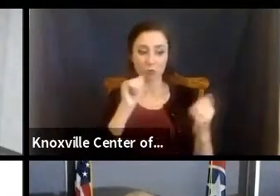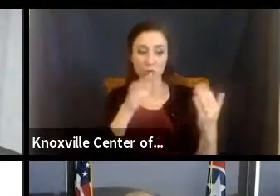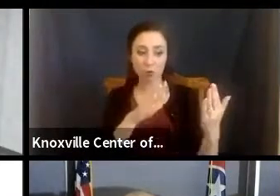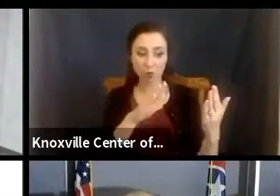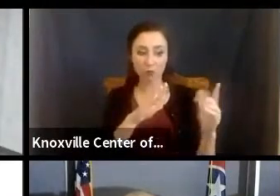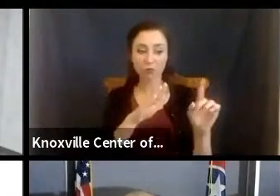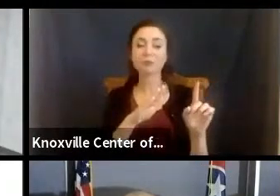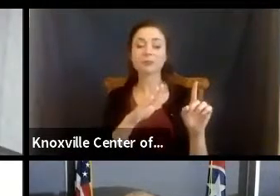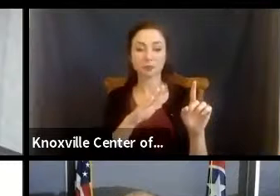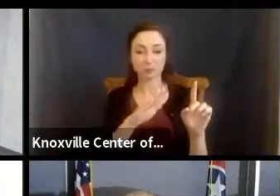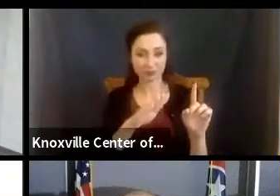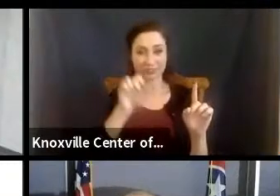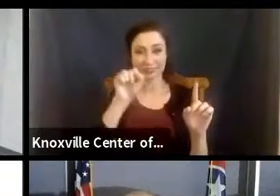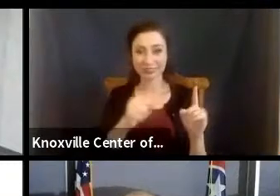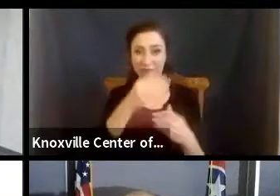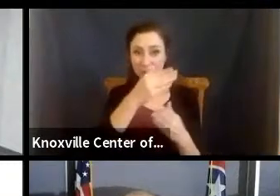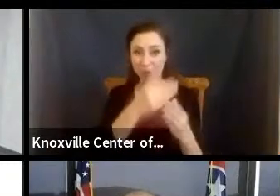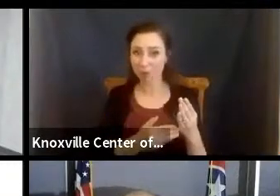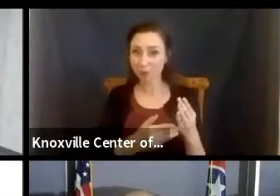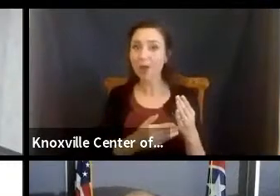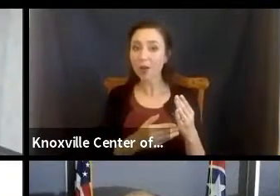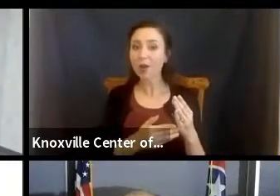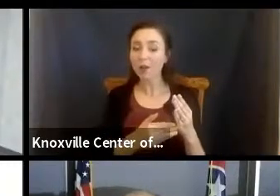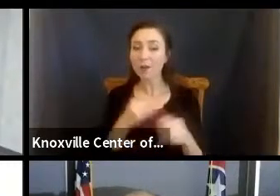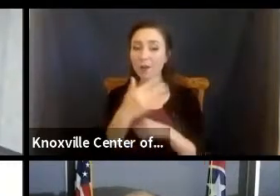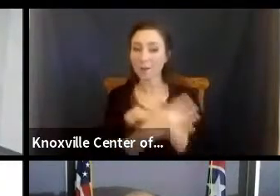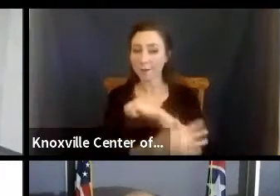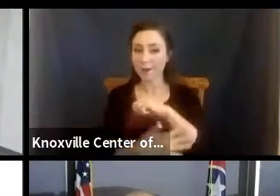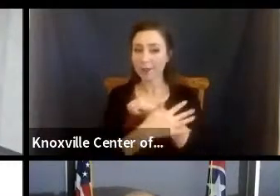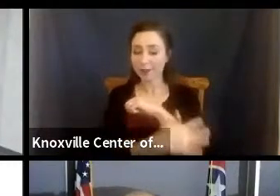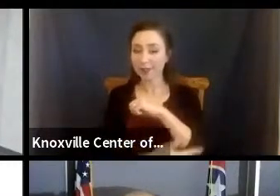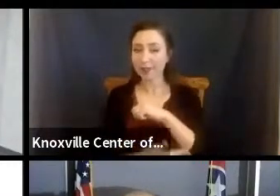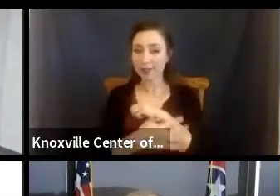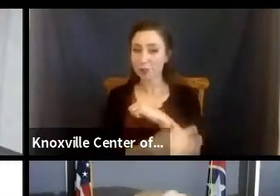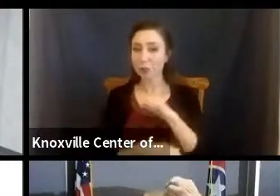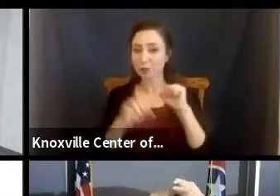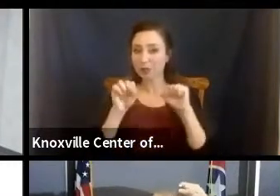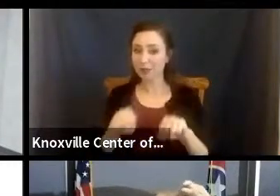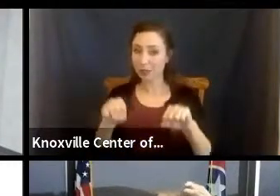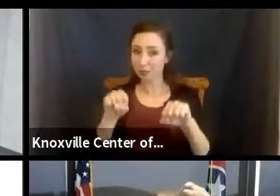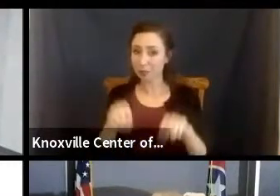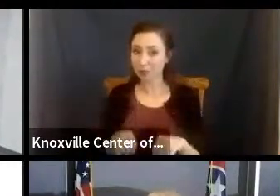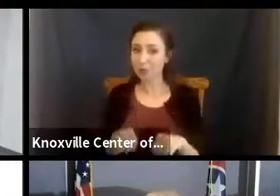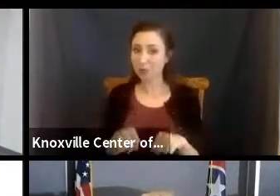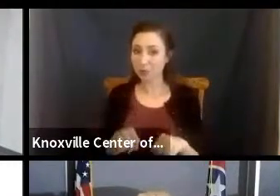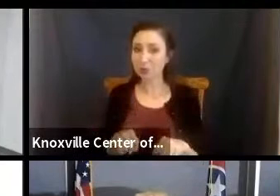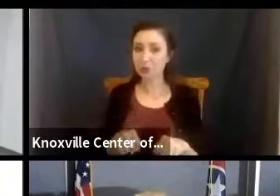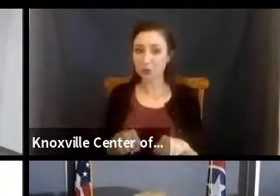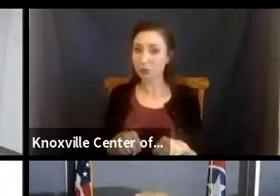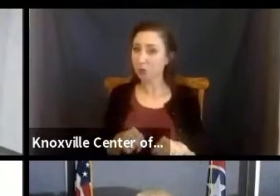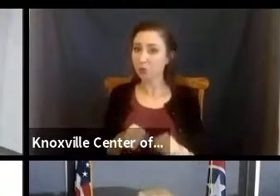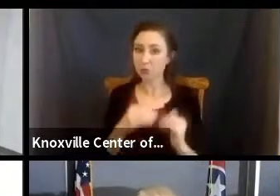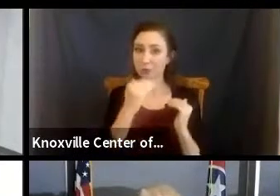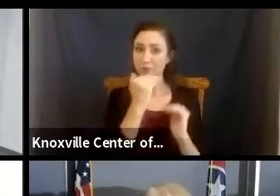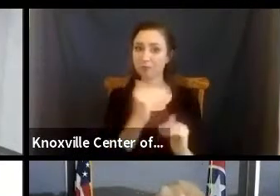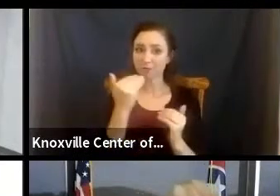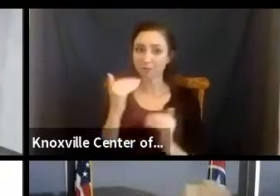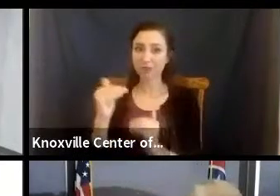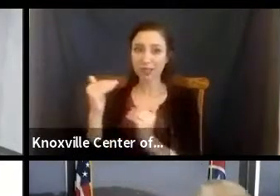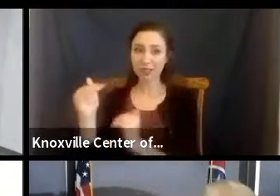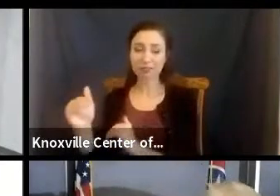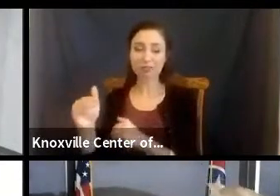the southern part of the country, that, we've been able to curtail and mitigate the virus